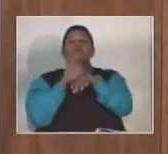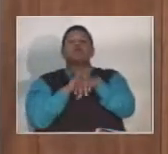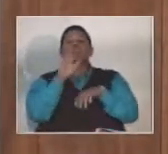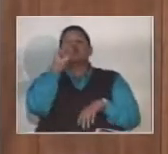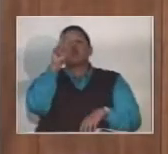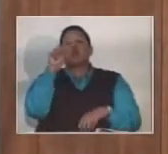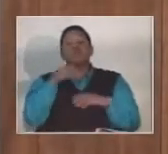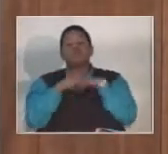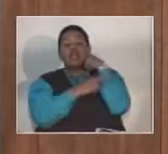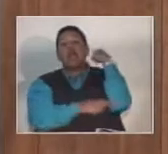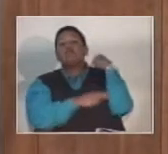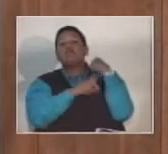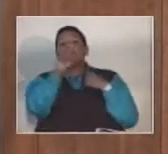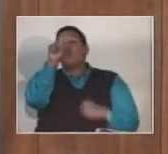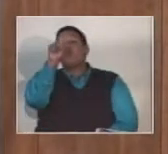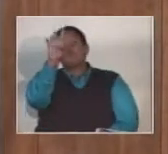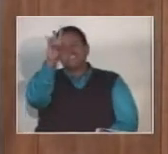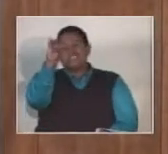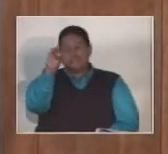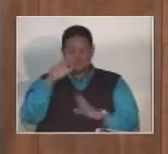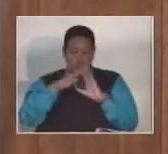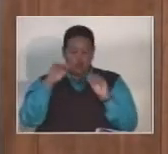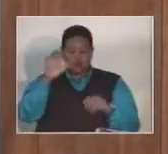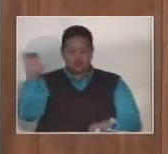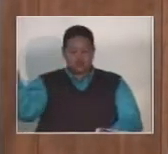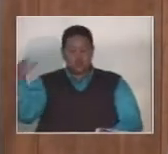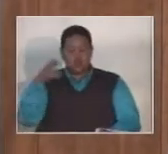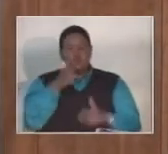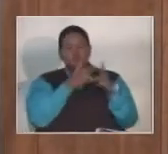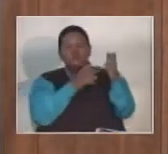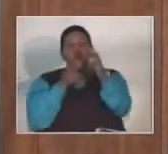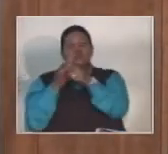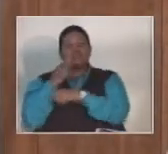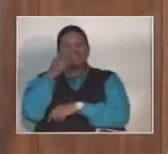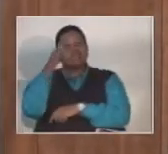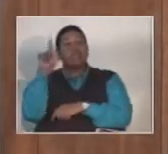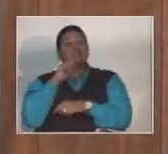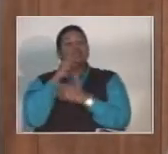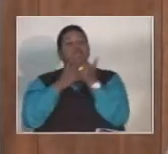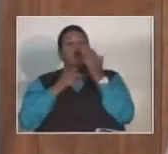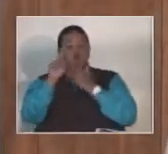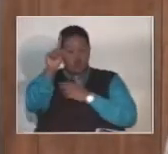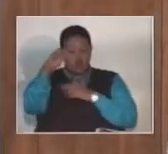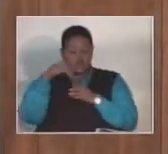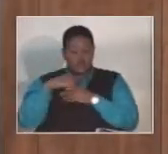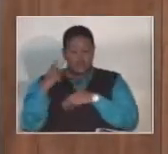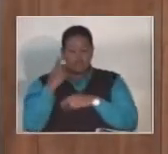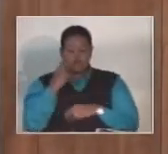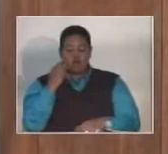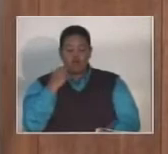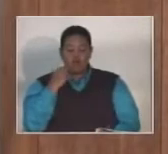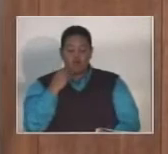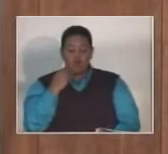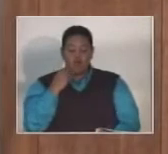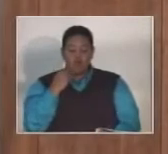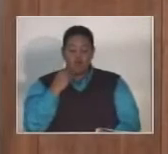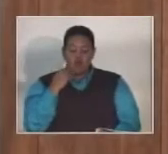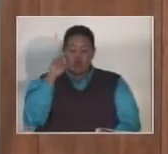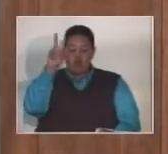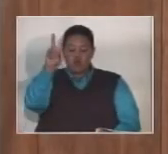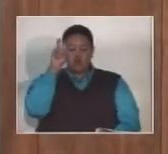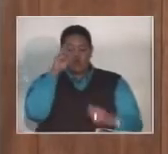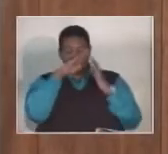Hanover, 170 solutions, Shooters Hill Phase 1 in Portmore, St. Catherine, over